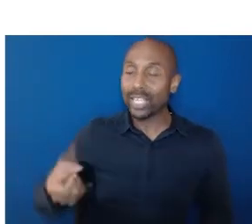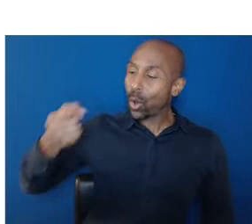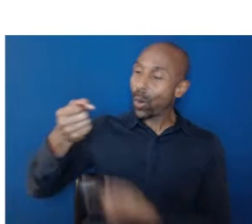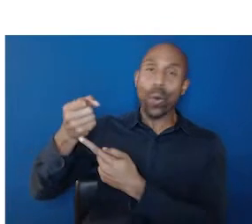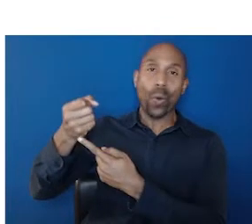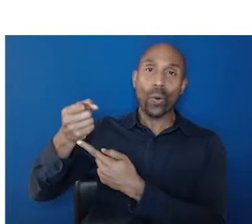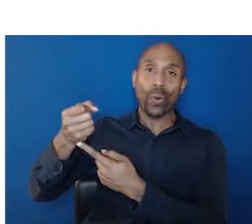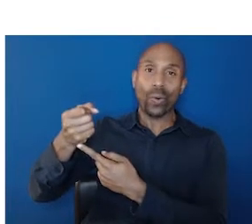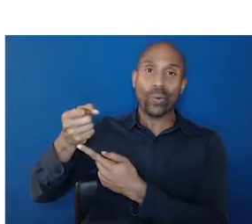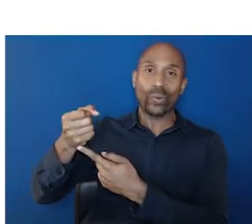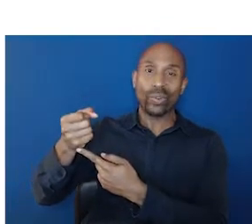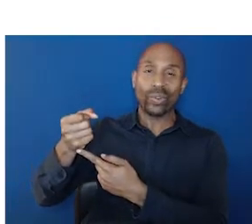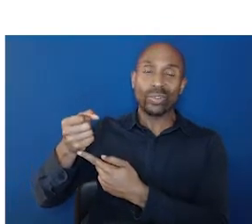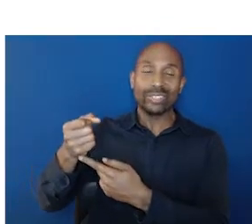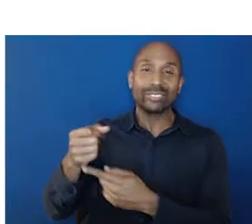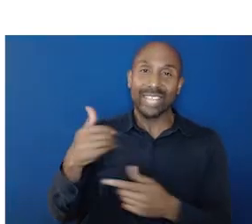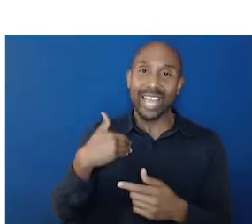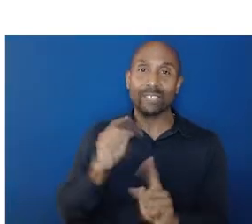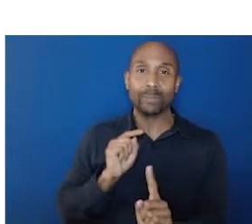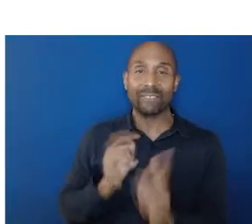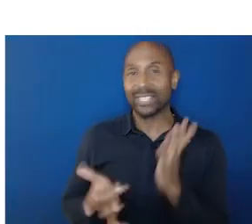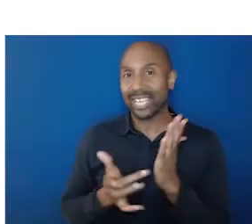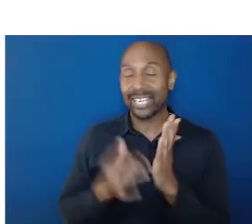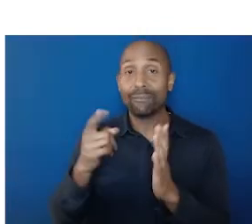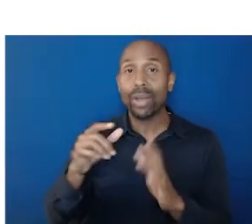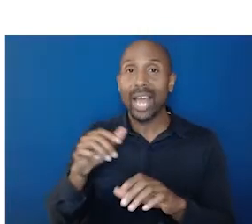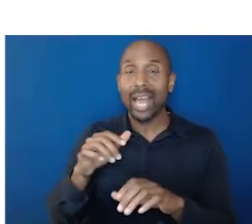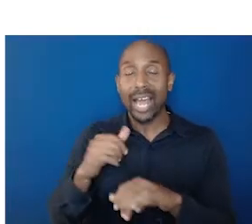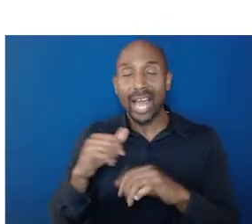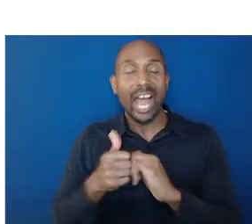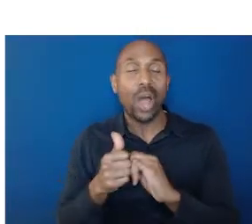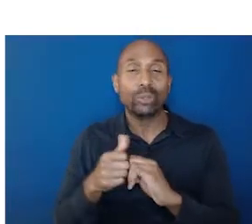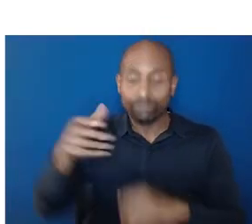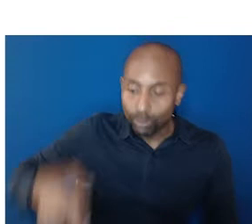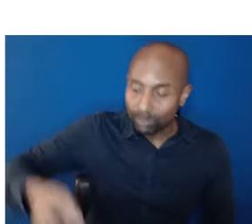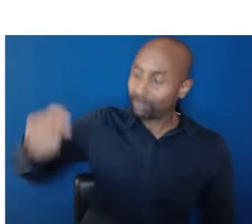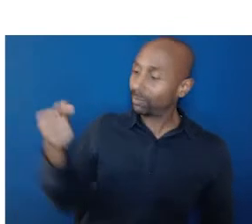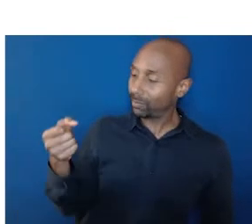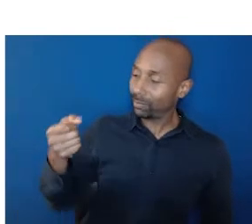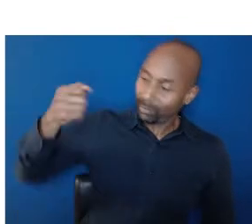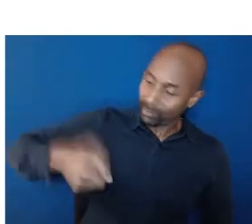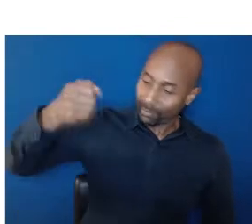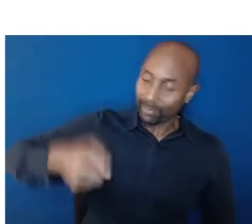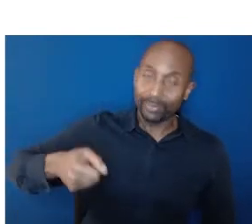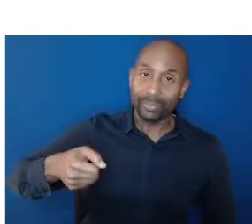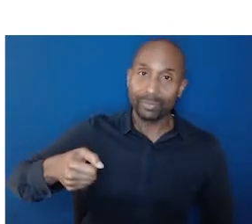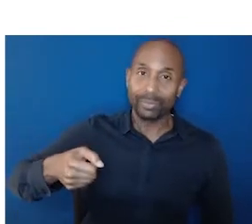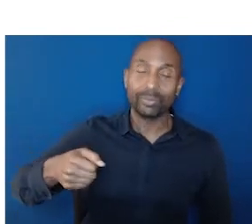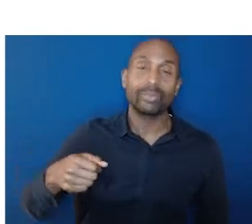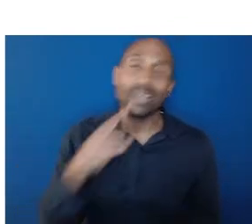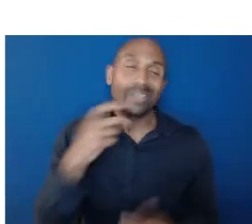because when you're self-taught, part of what's not so great about it or can be challenging is that you